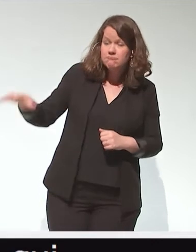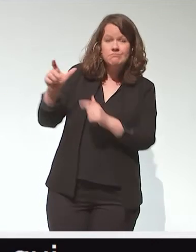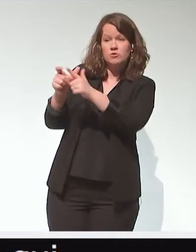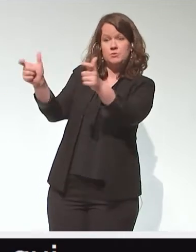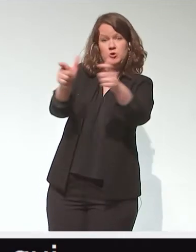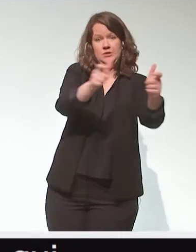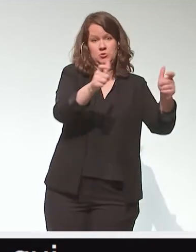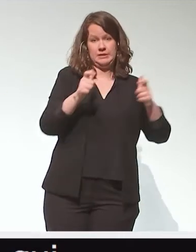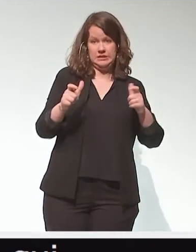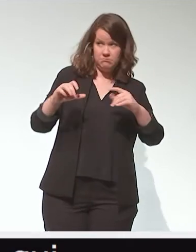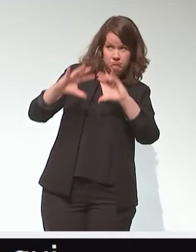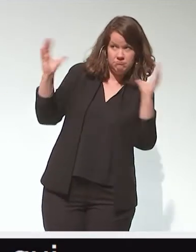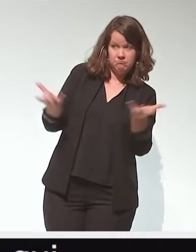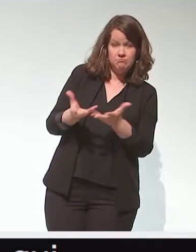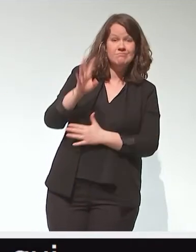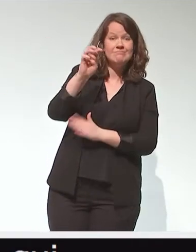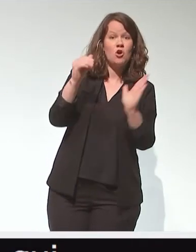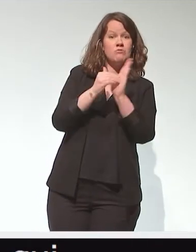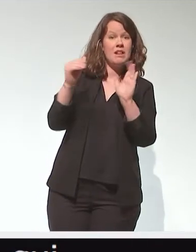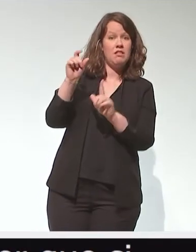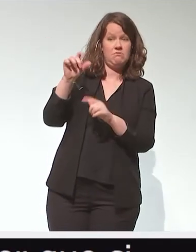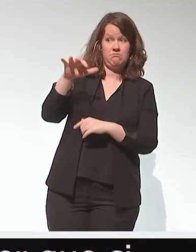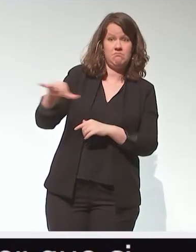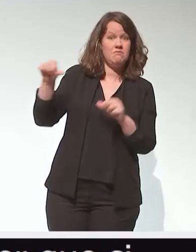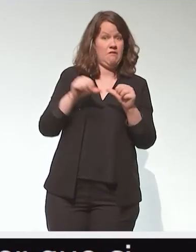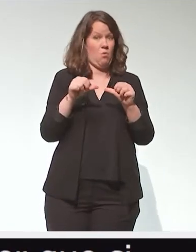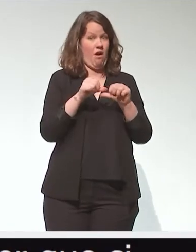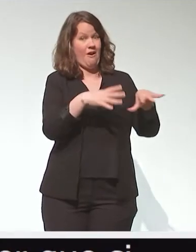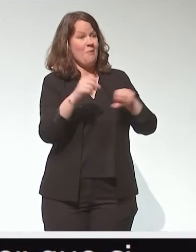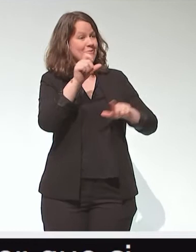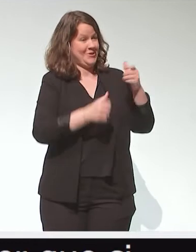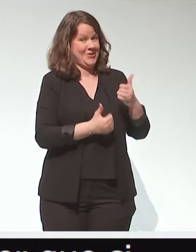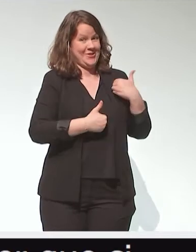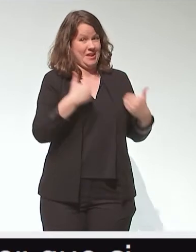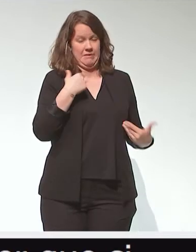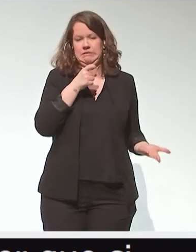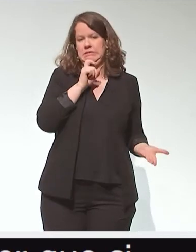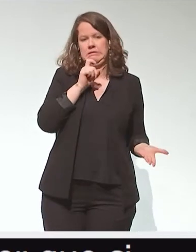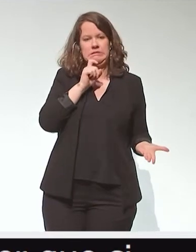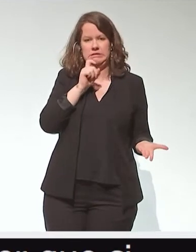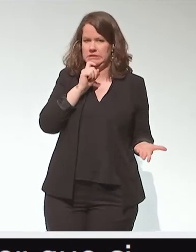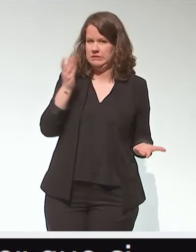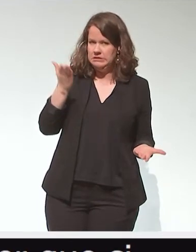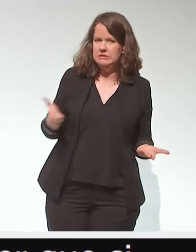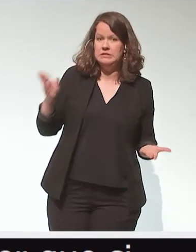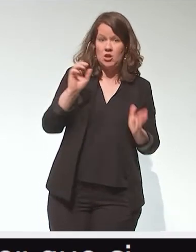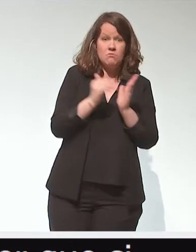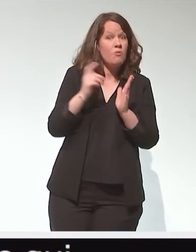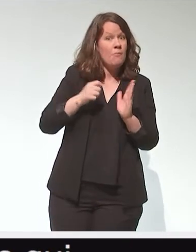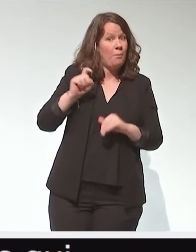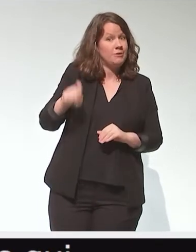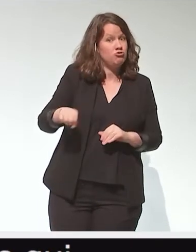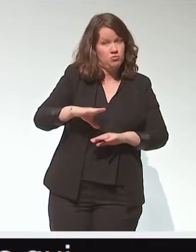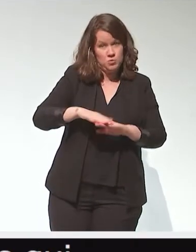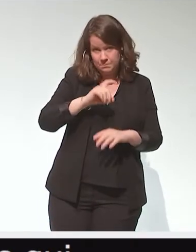40,000 businesses. There are 40,000 businesses that do not employ any persons with disabilities, but they